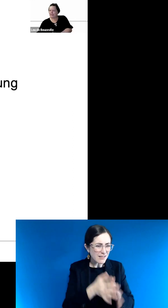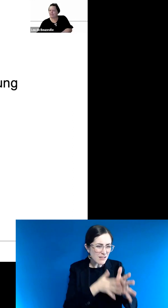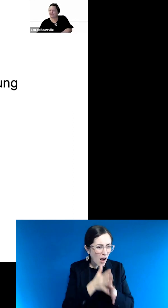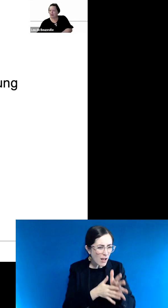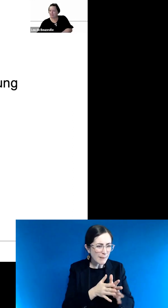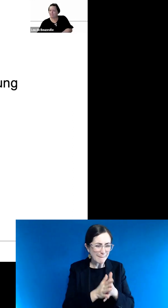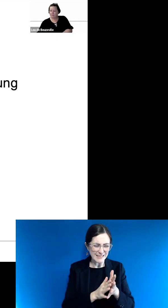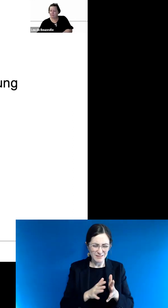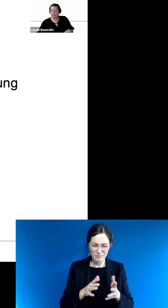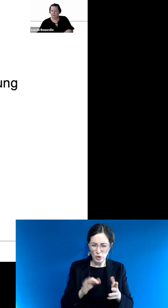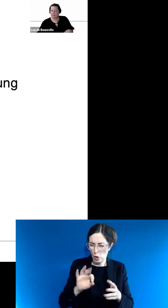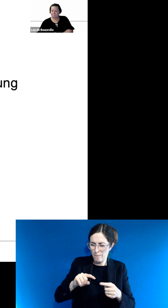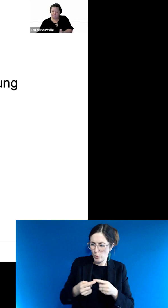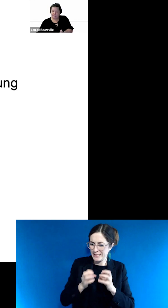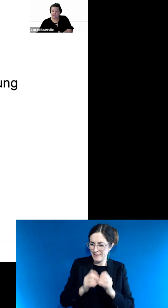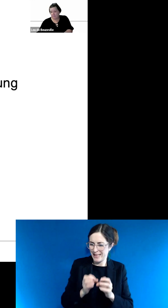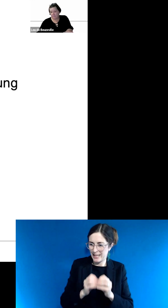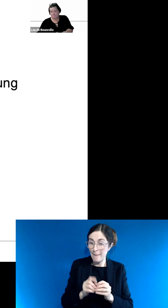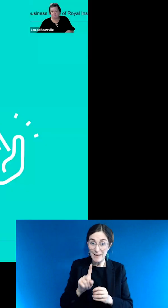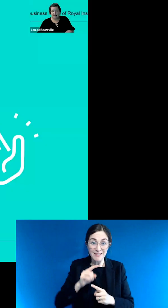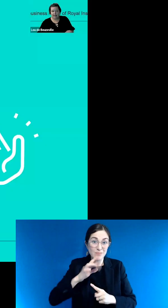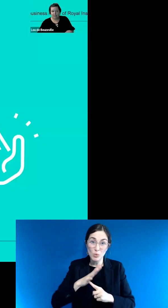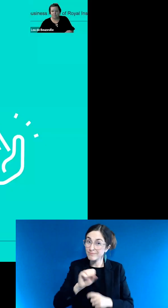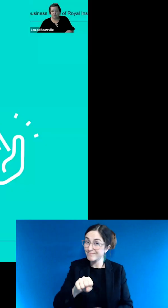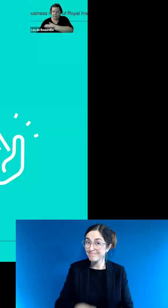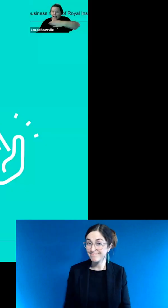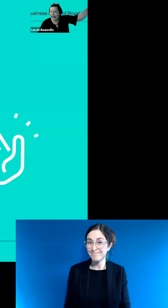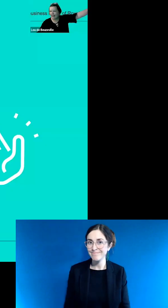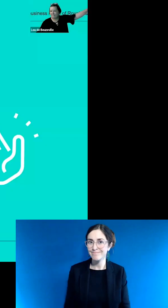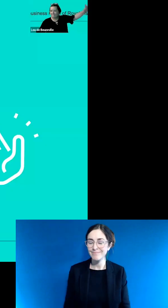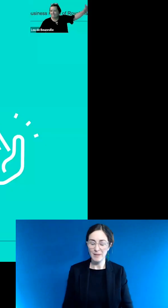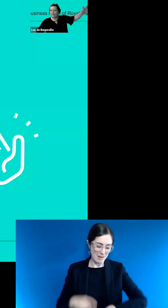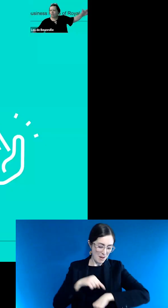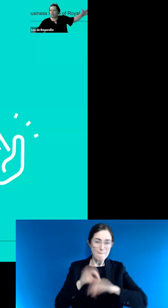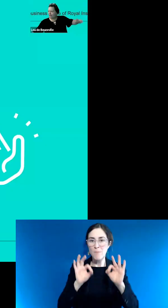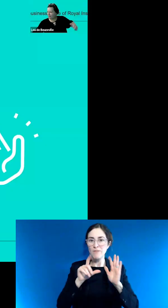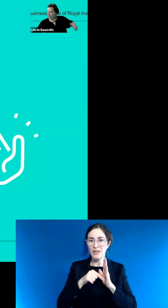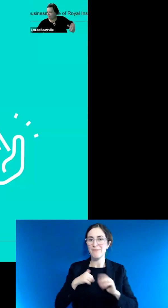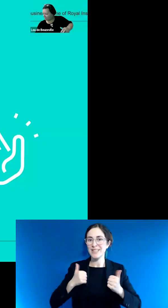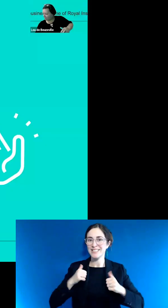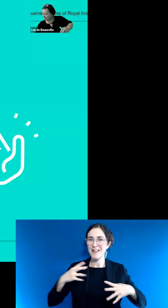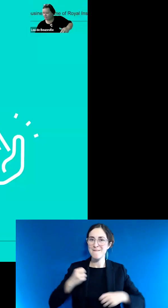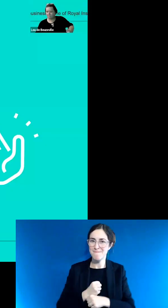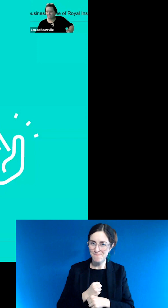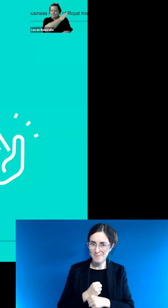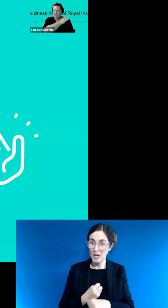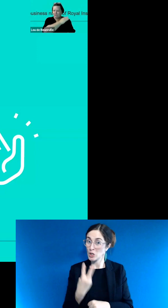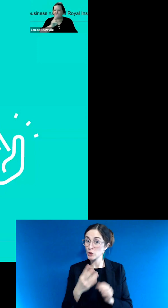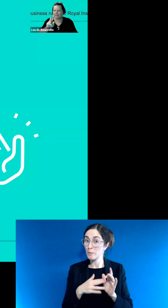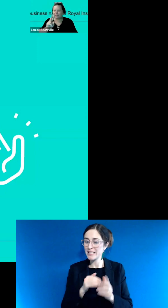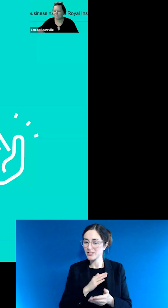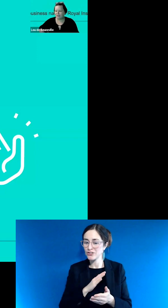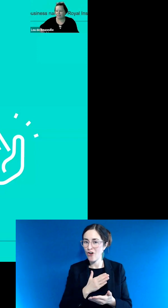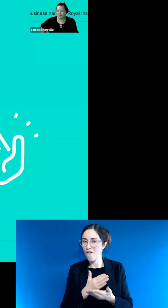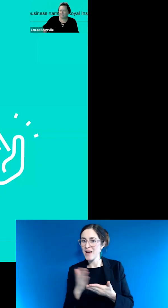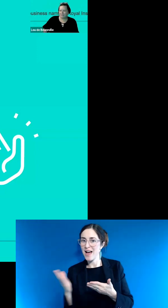kids can't even sign them. But it is actually important. I finished on time. I'm very good at finishing on time. 2